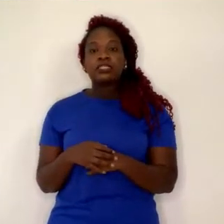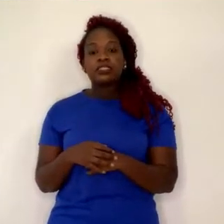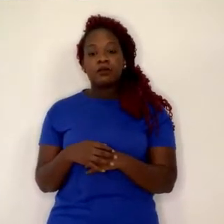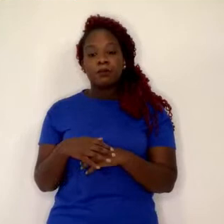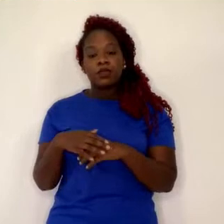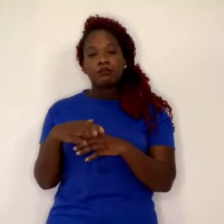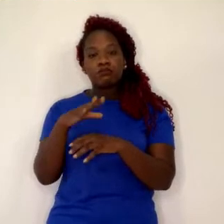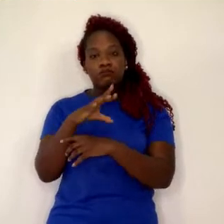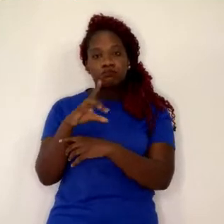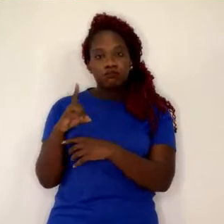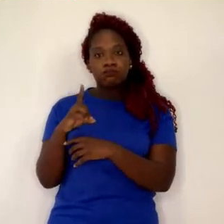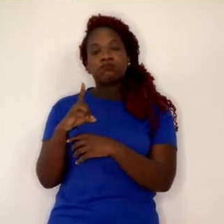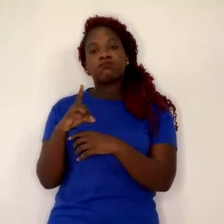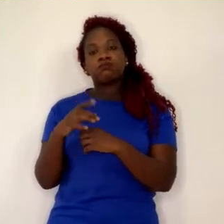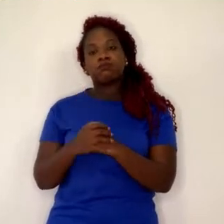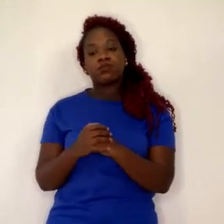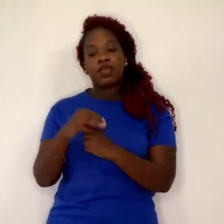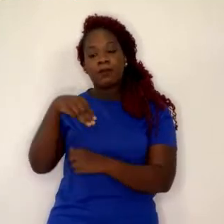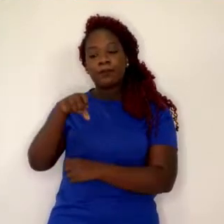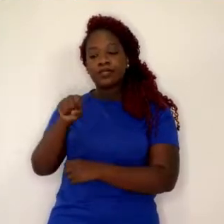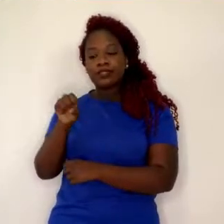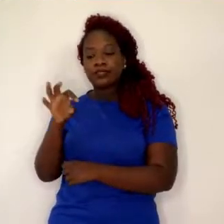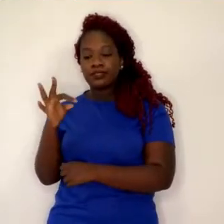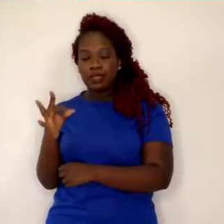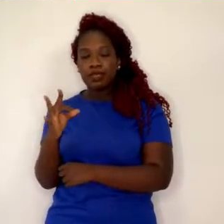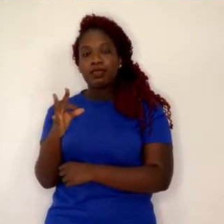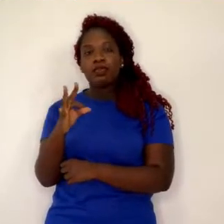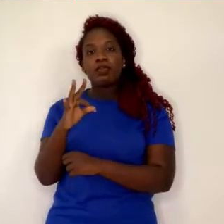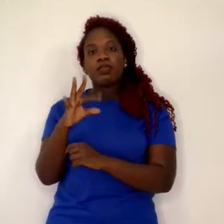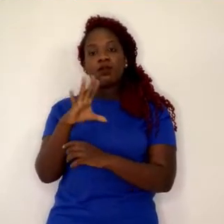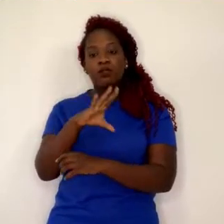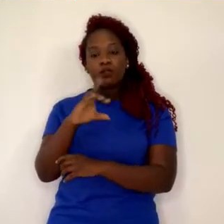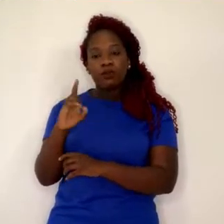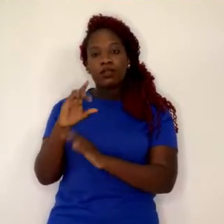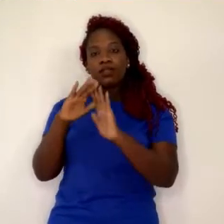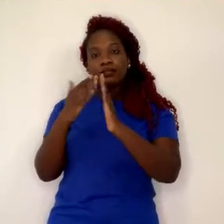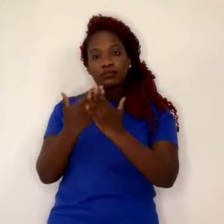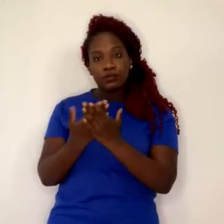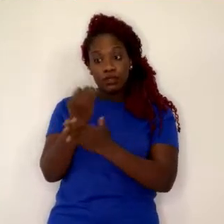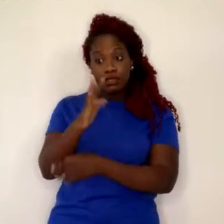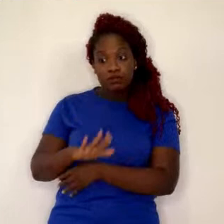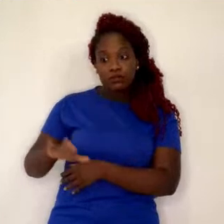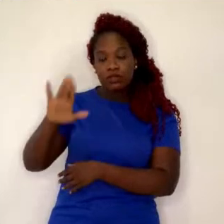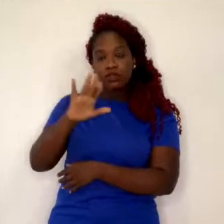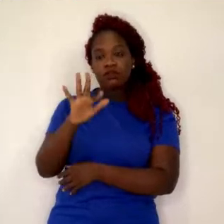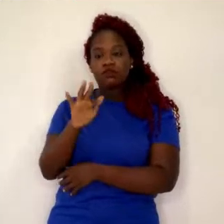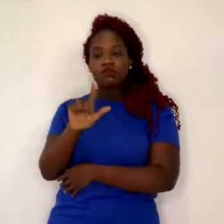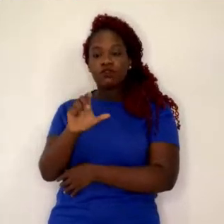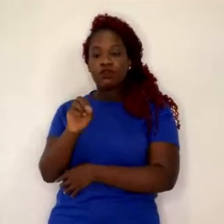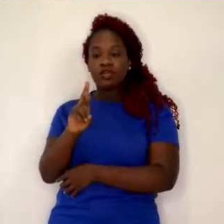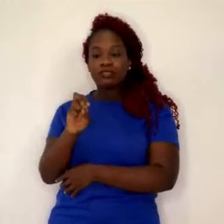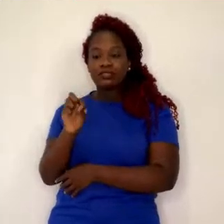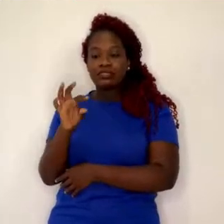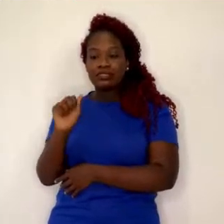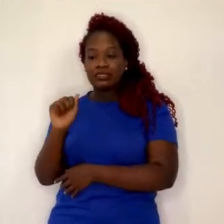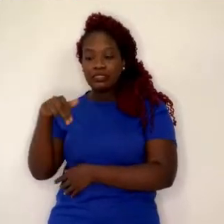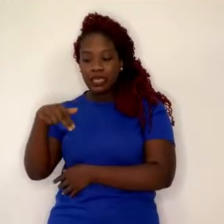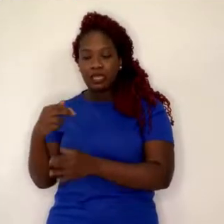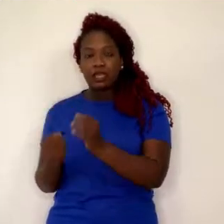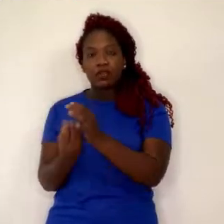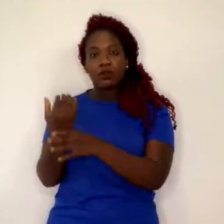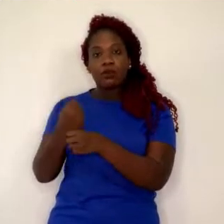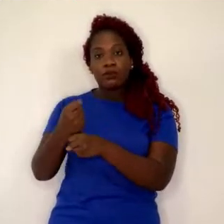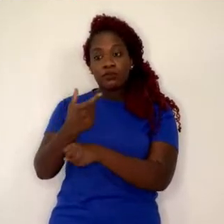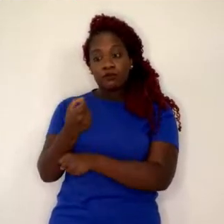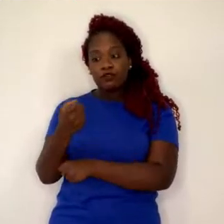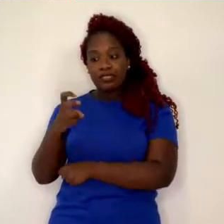student in education. She is a coordinator of the landless movement in Goiás, and she's